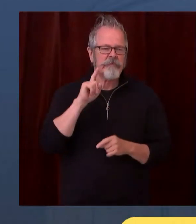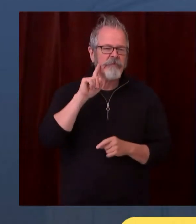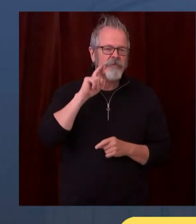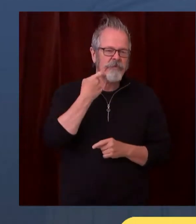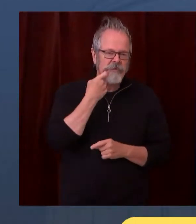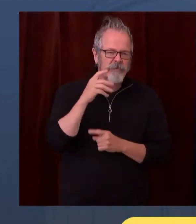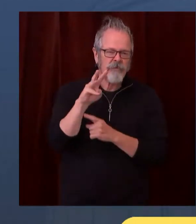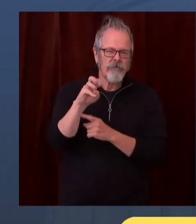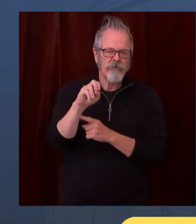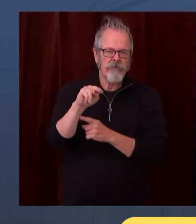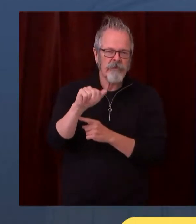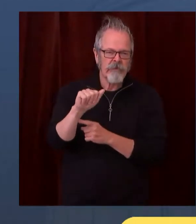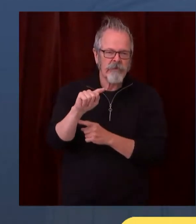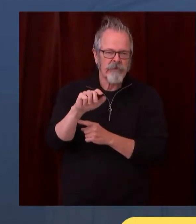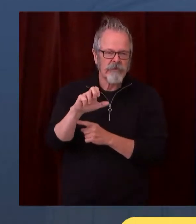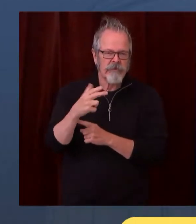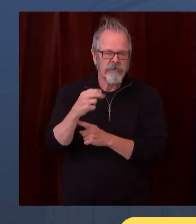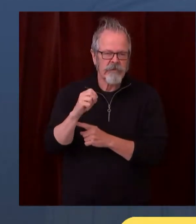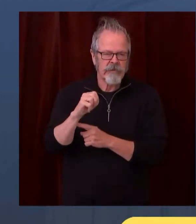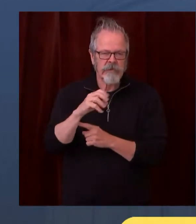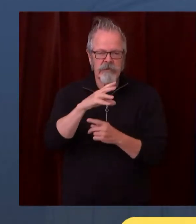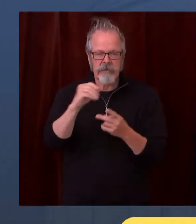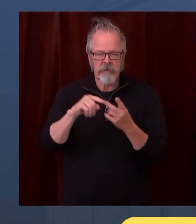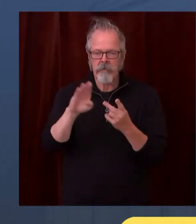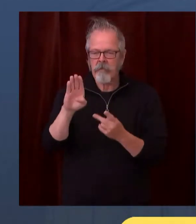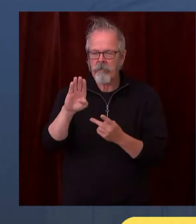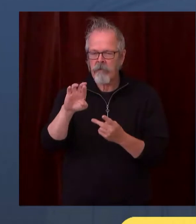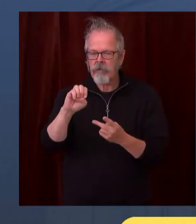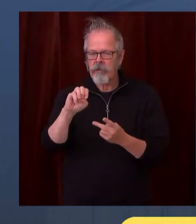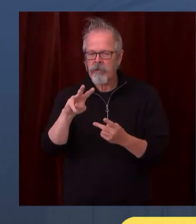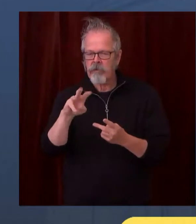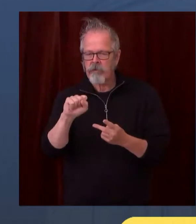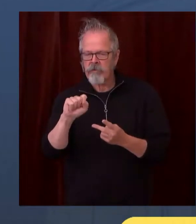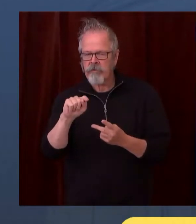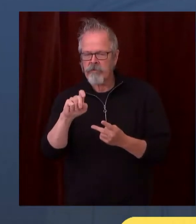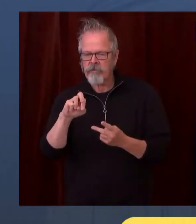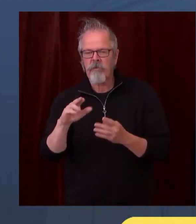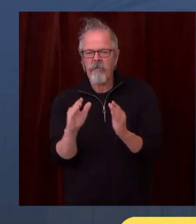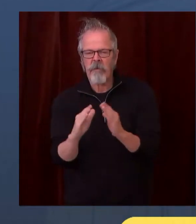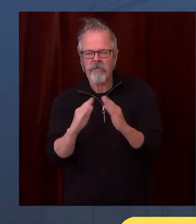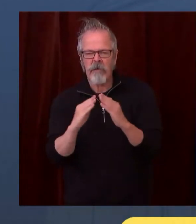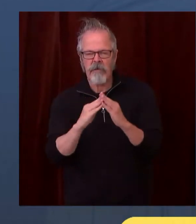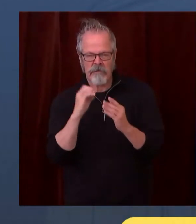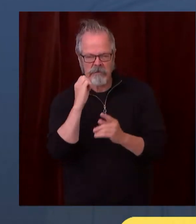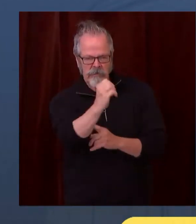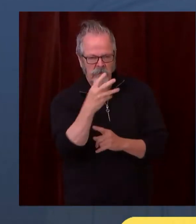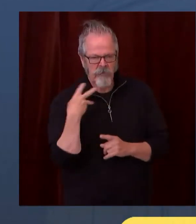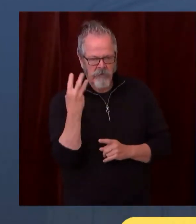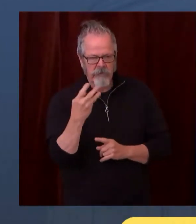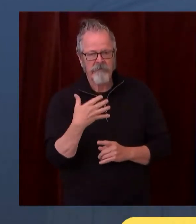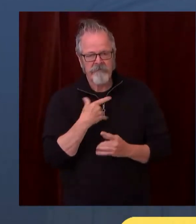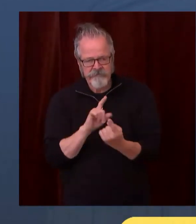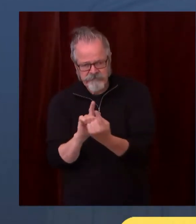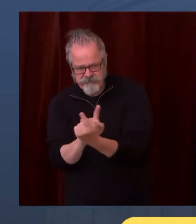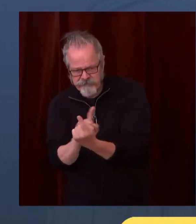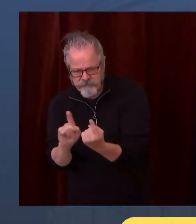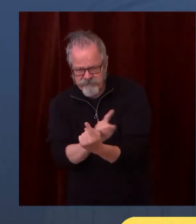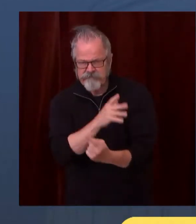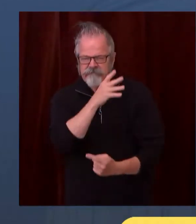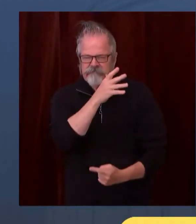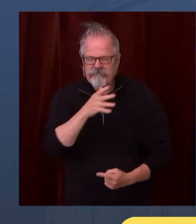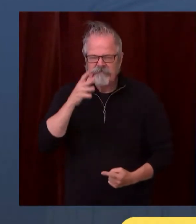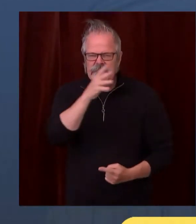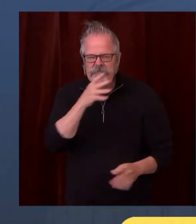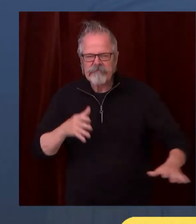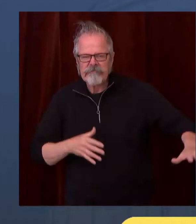business leaders, leaders of the ag community, representatives of agricultural workers, and it was very informative. And